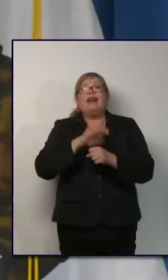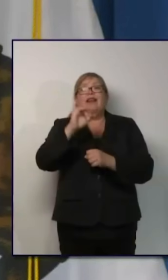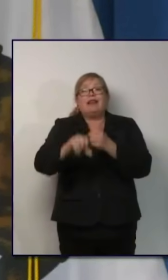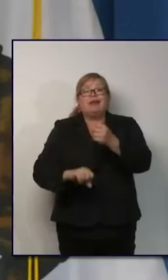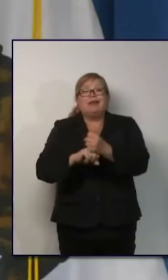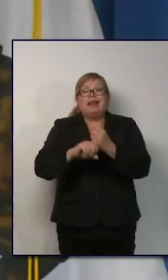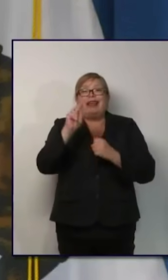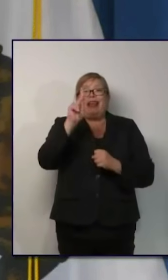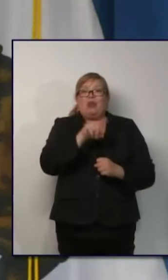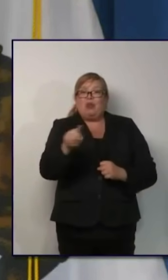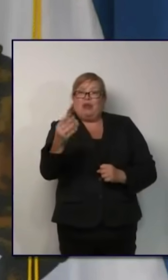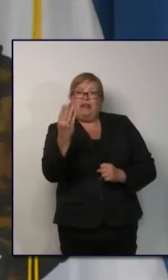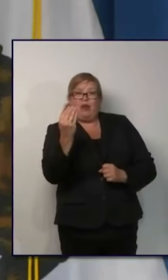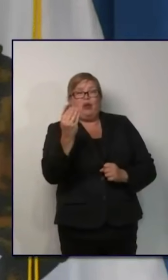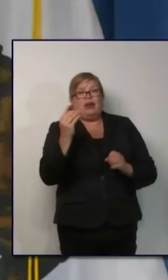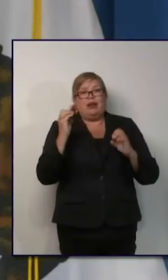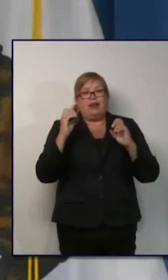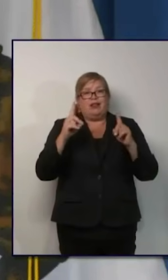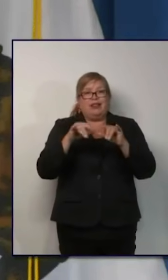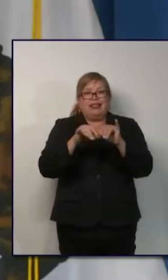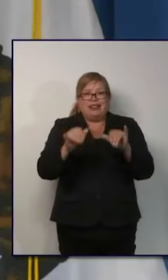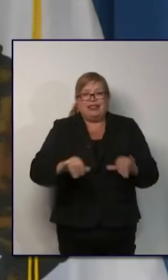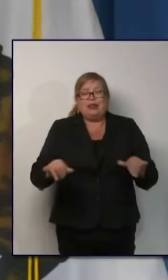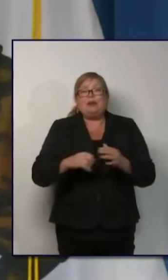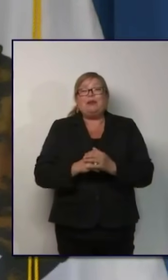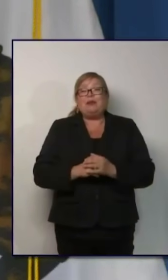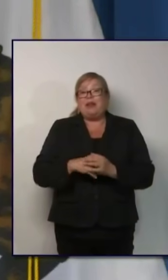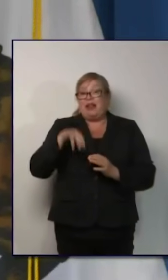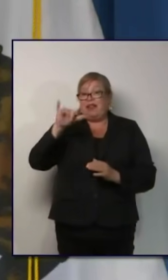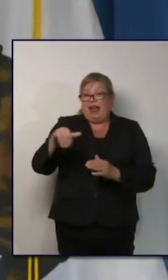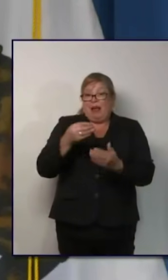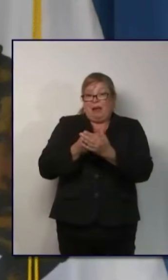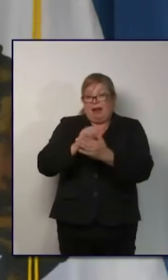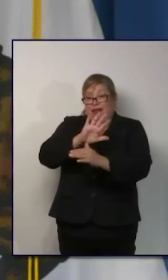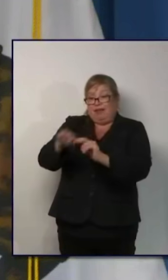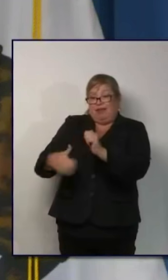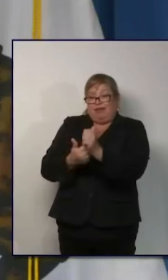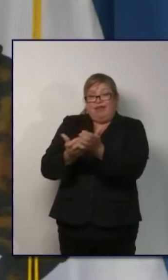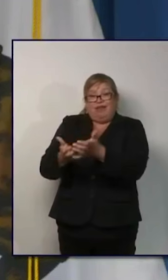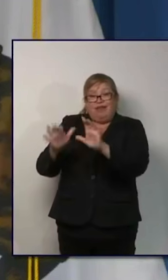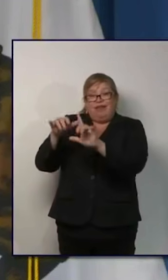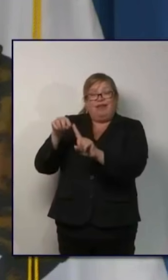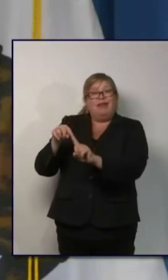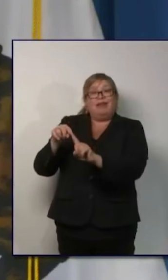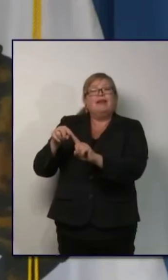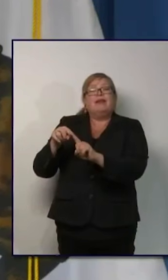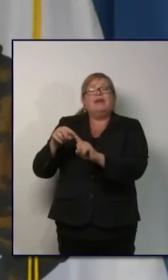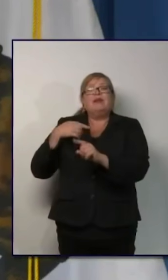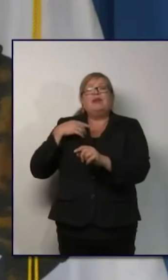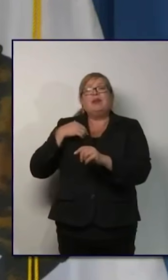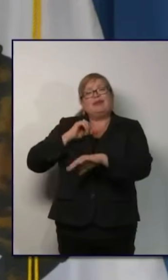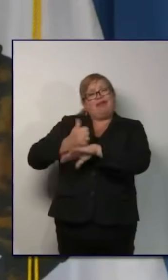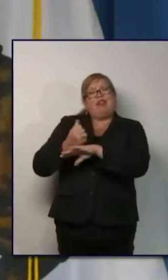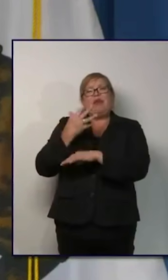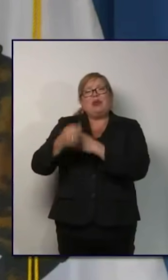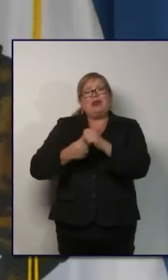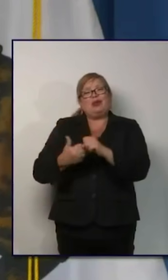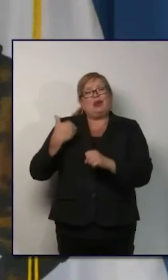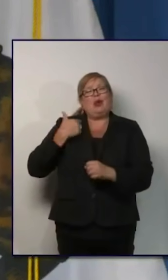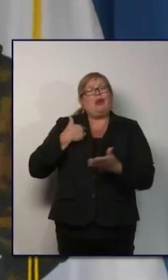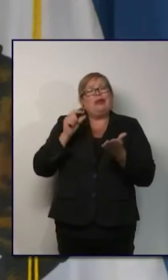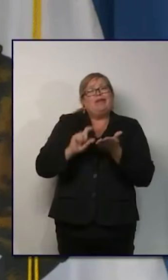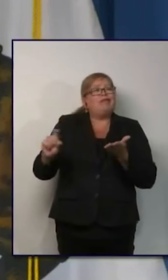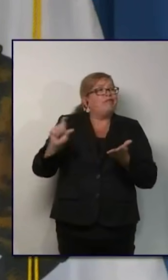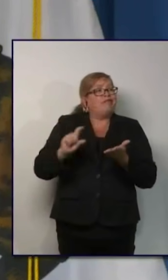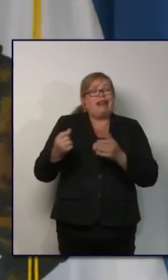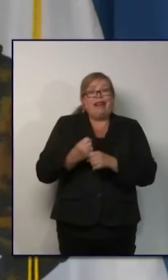our K-14 education system. That reserve went into effect a couple years ago. We started putting money in the reserve.